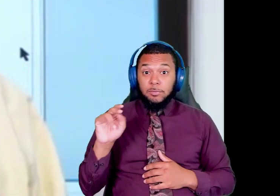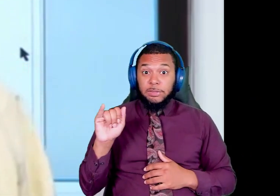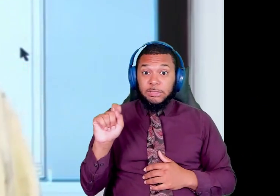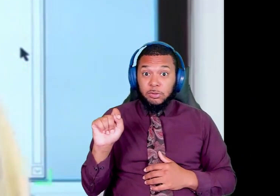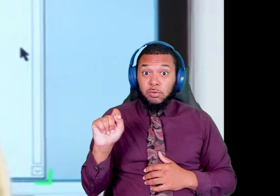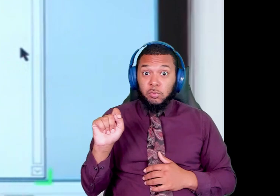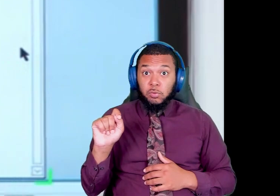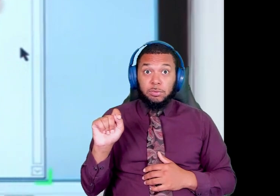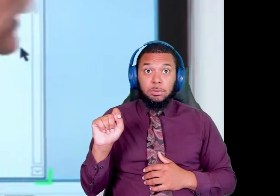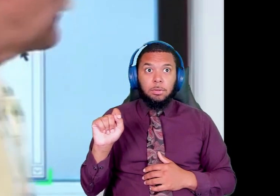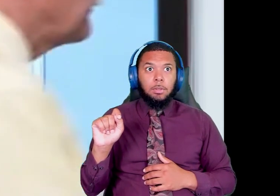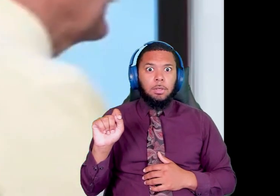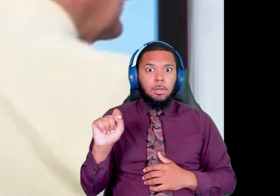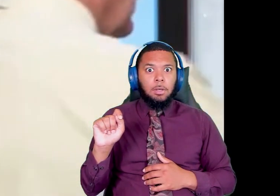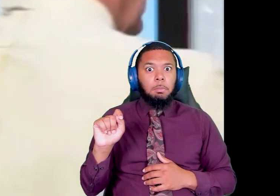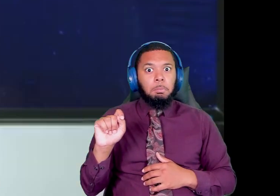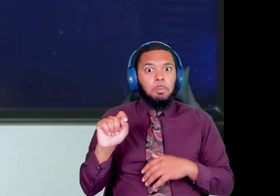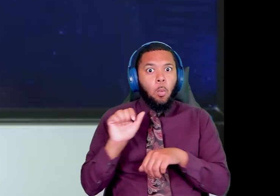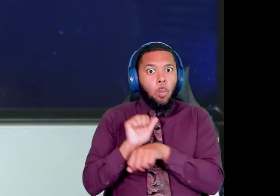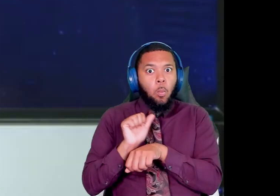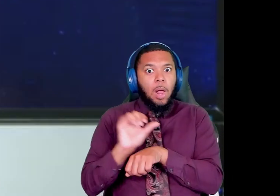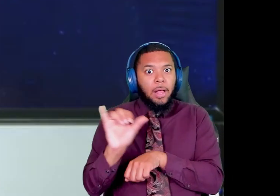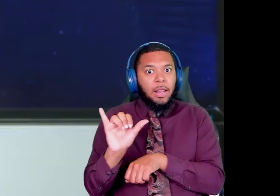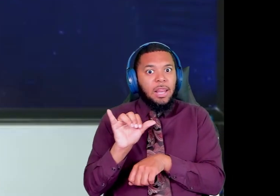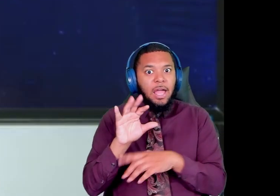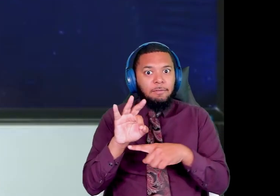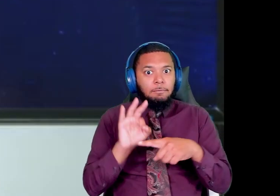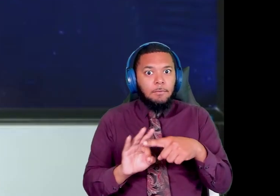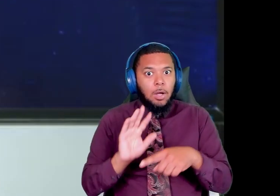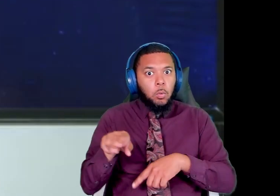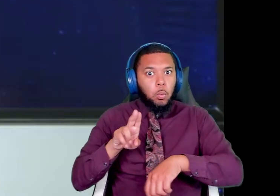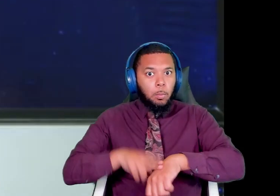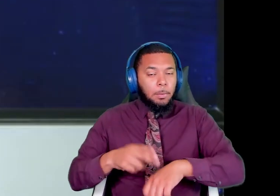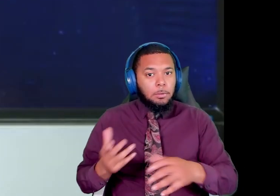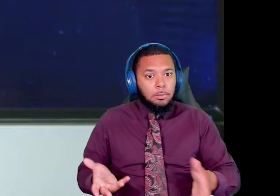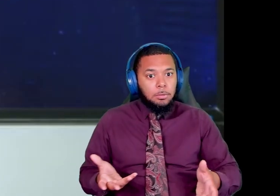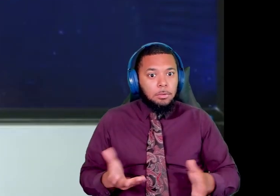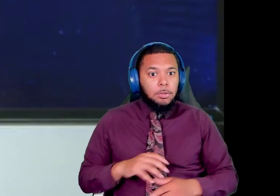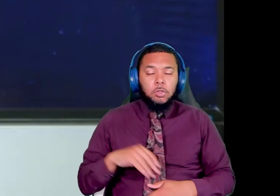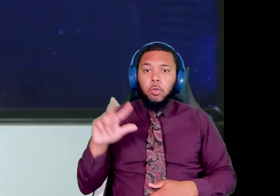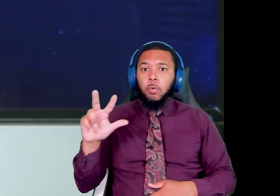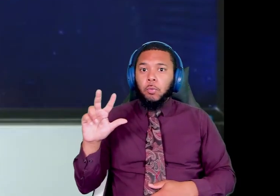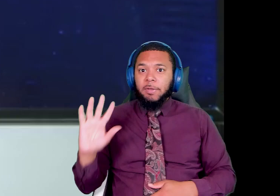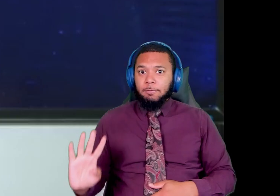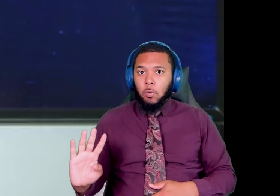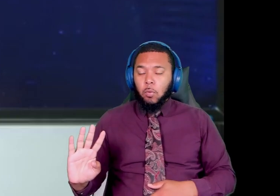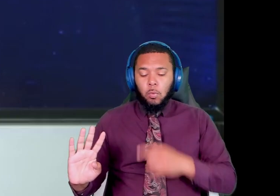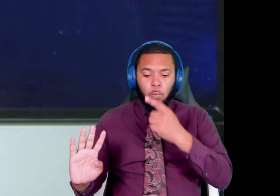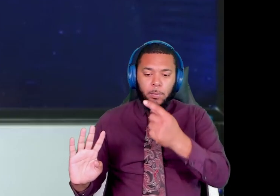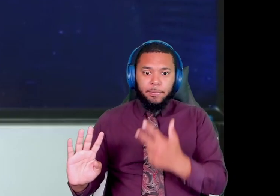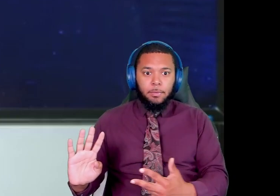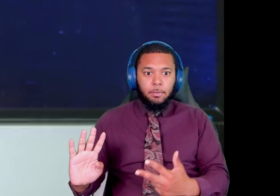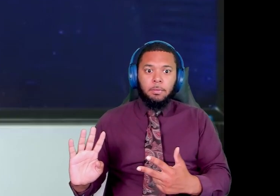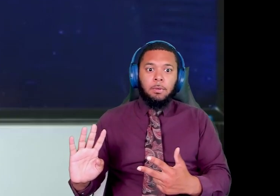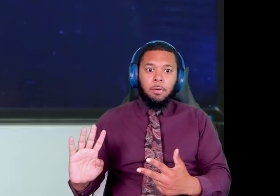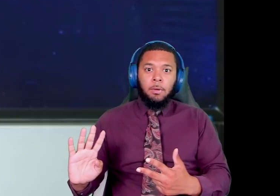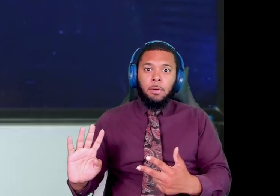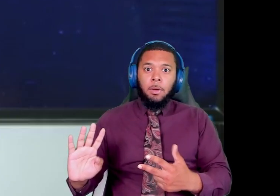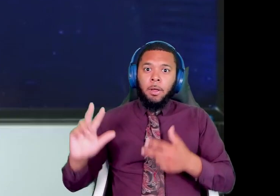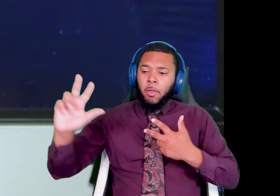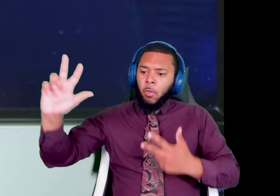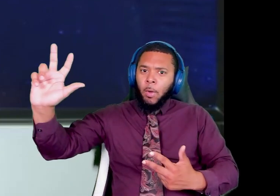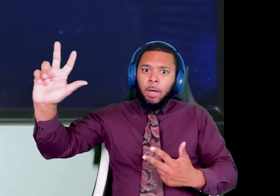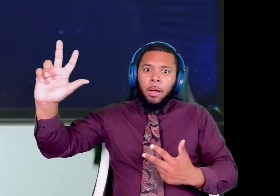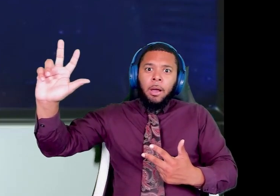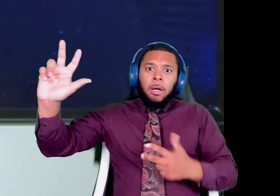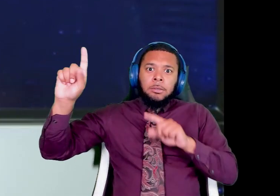like regular fractions. If you have 3/4 and you multiply it by 1/3, the 3 in the bottom and the 3